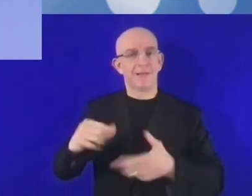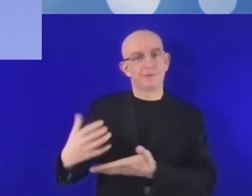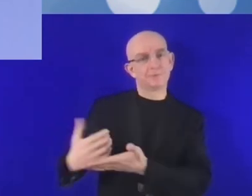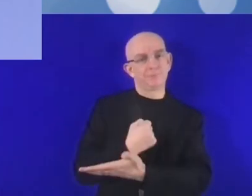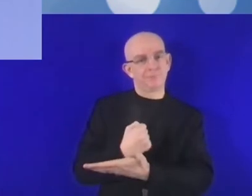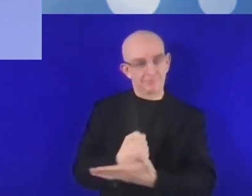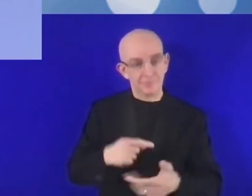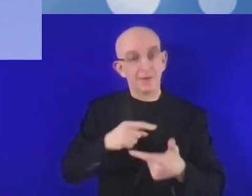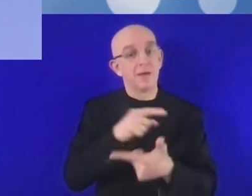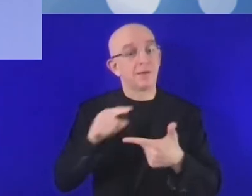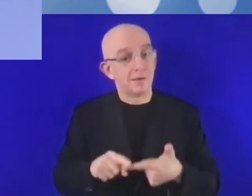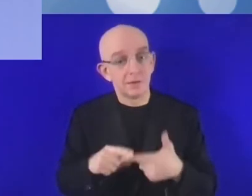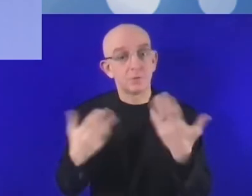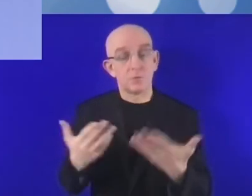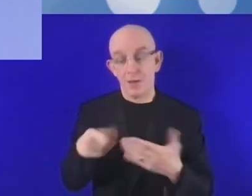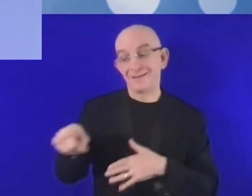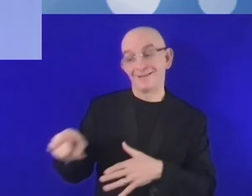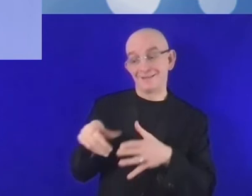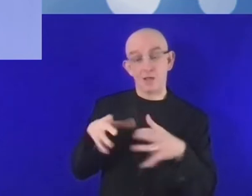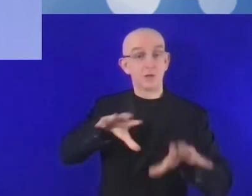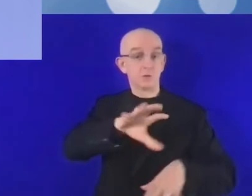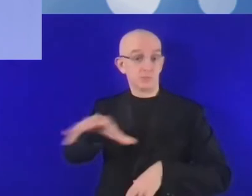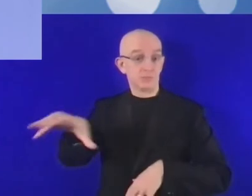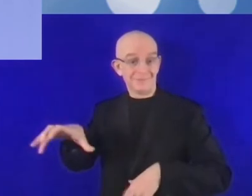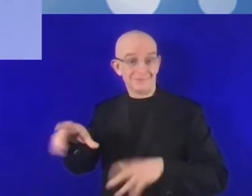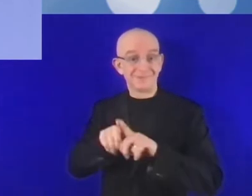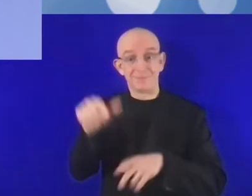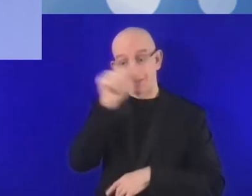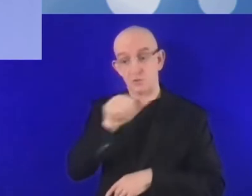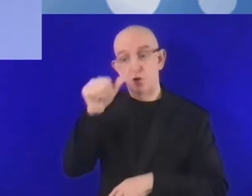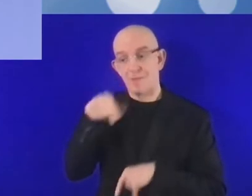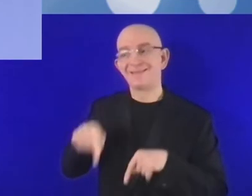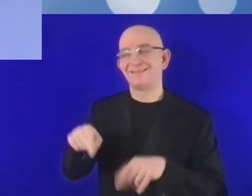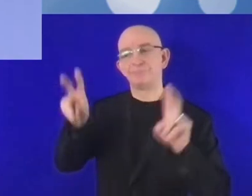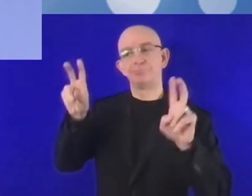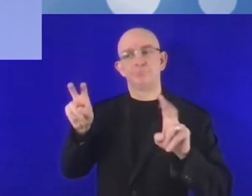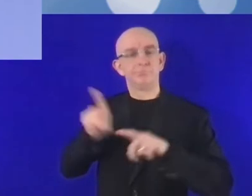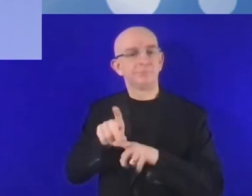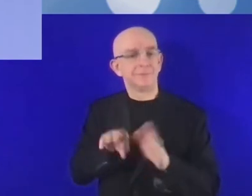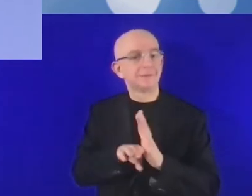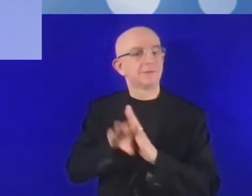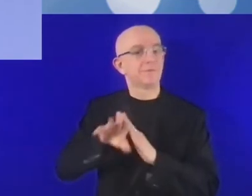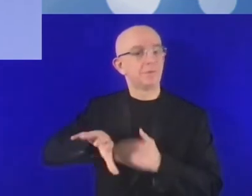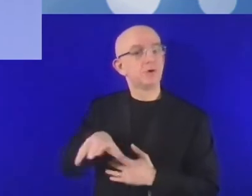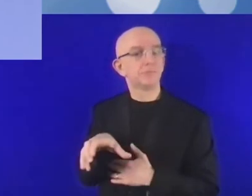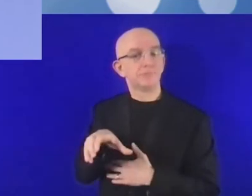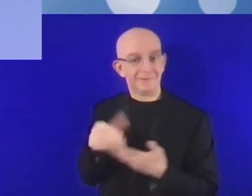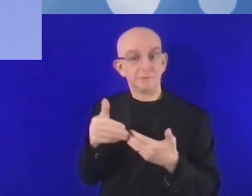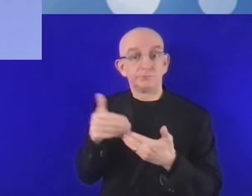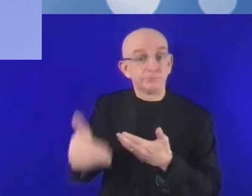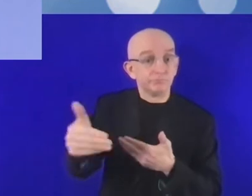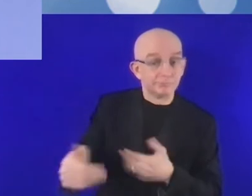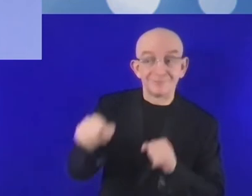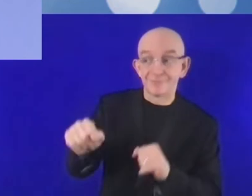reliable infrastructure access to working space were very luxury even now